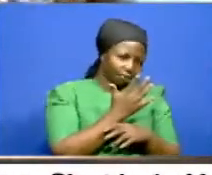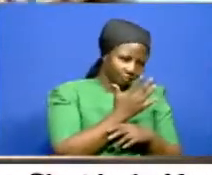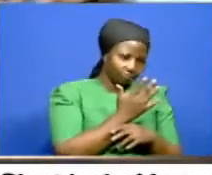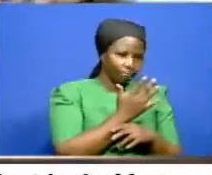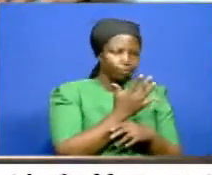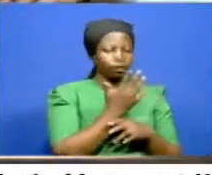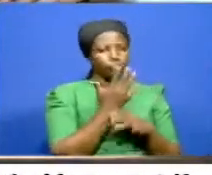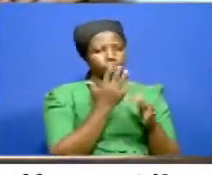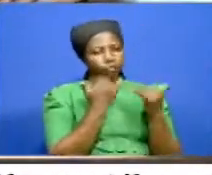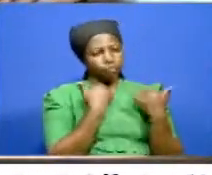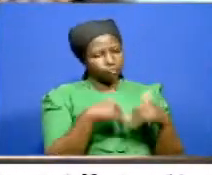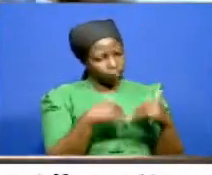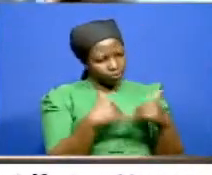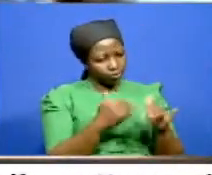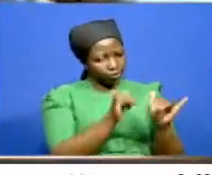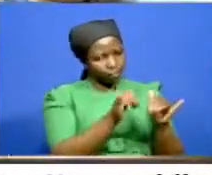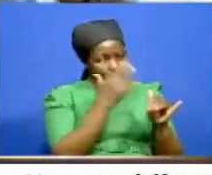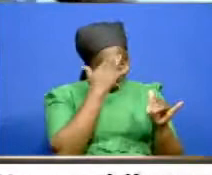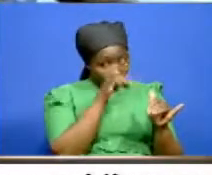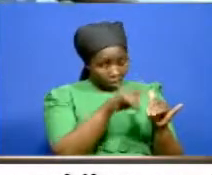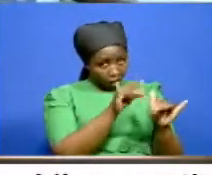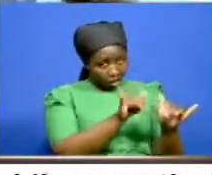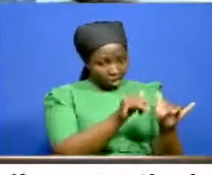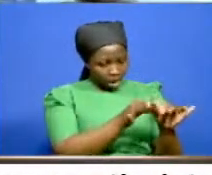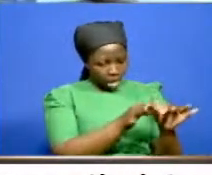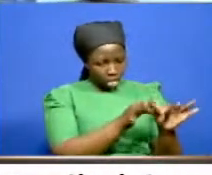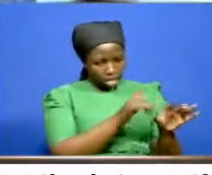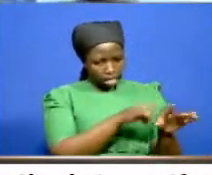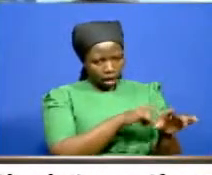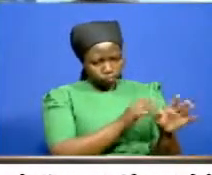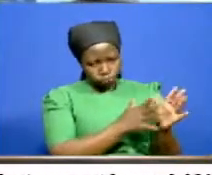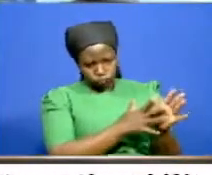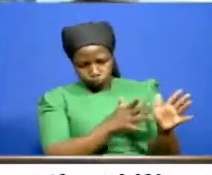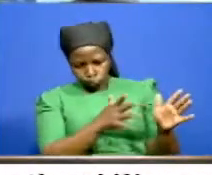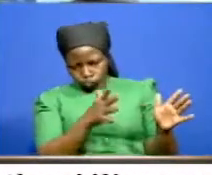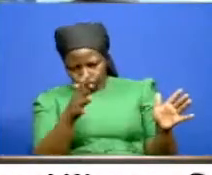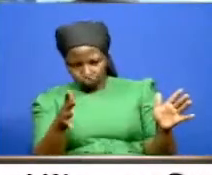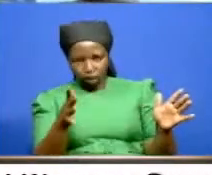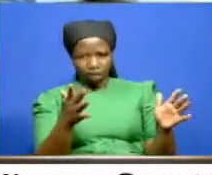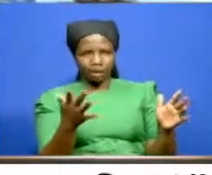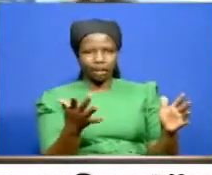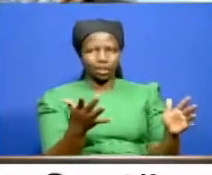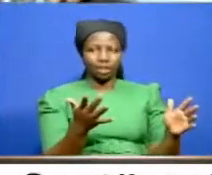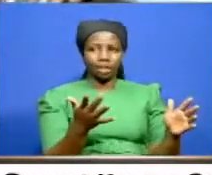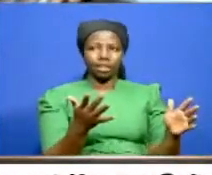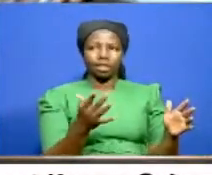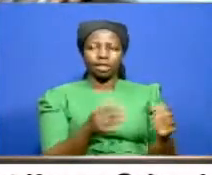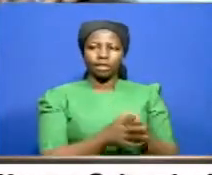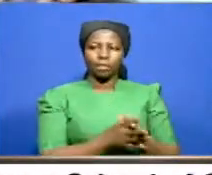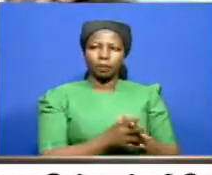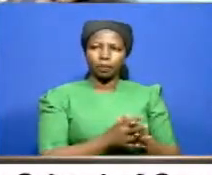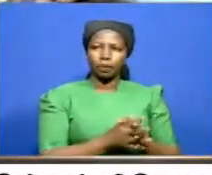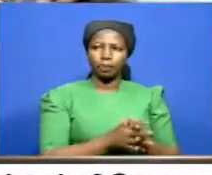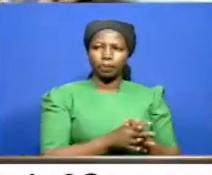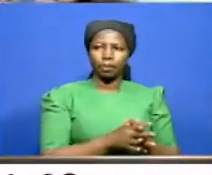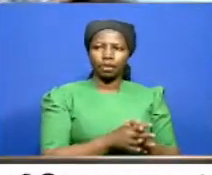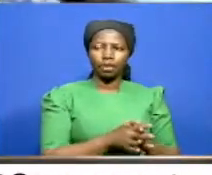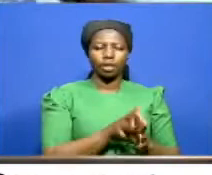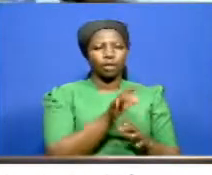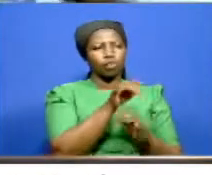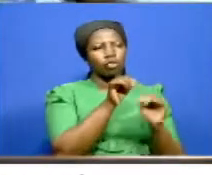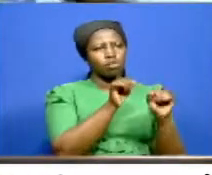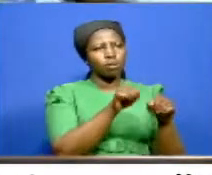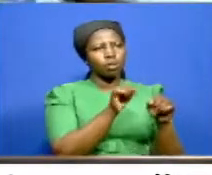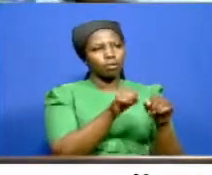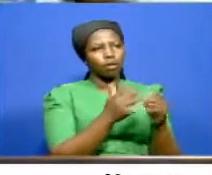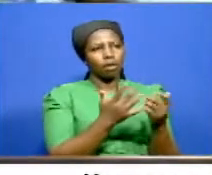lasts for a certain period. Yeah. Durability, for lack of a better term, once again. But then again, what can you credit